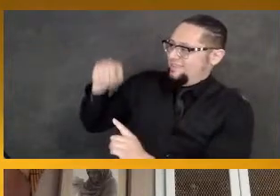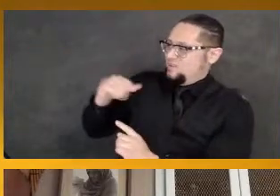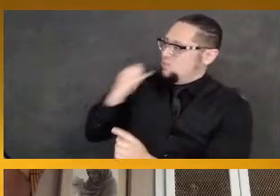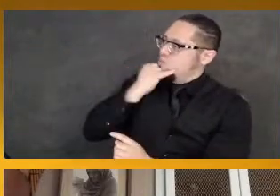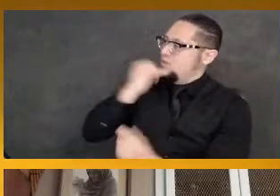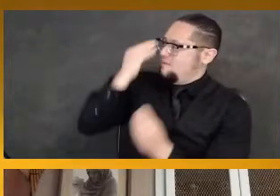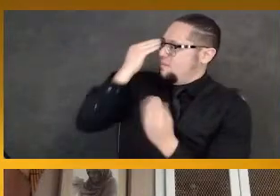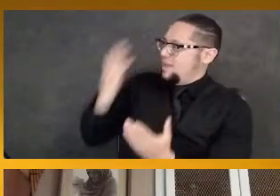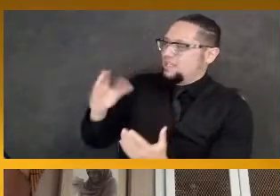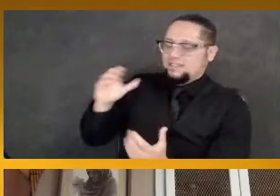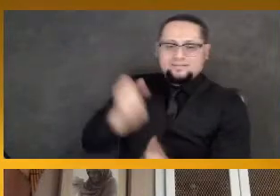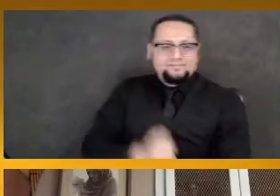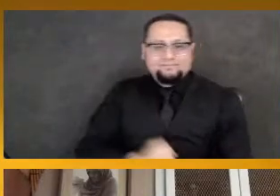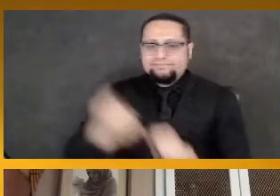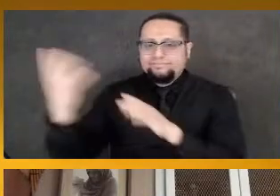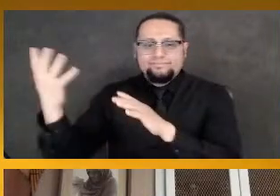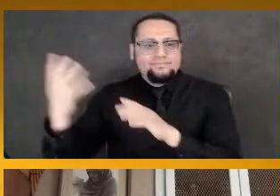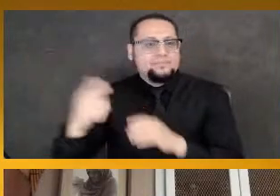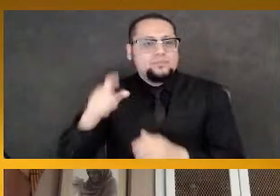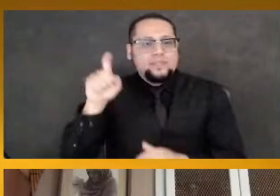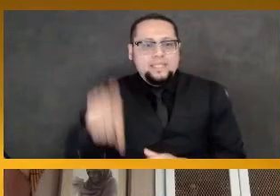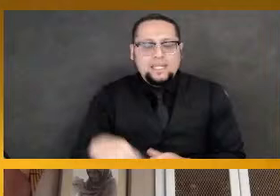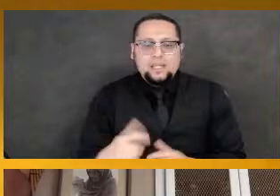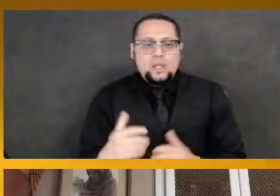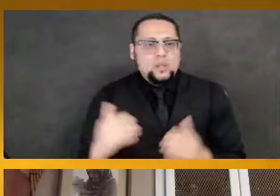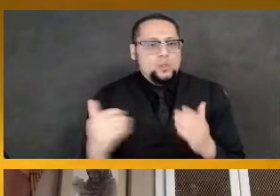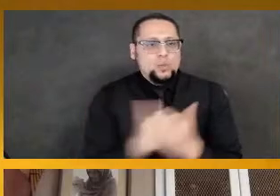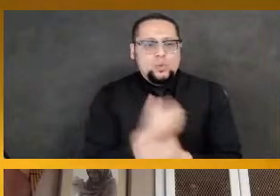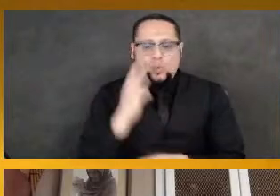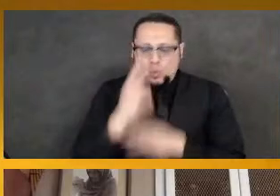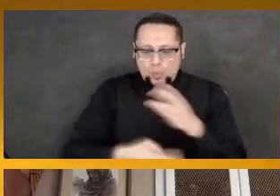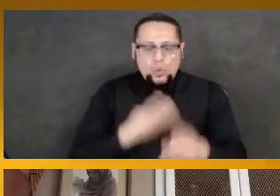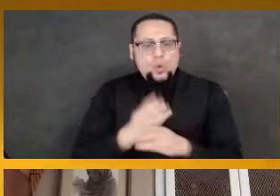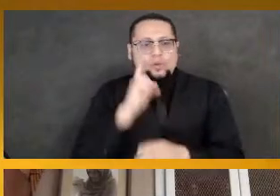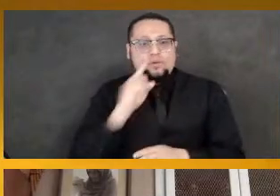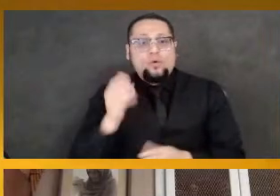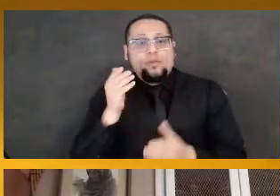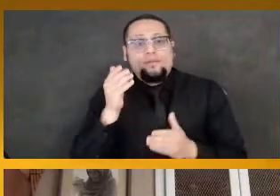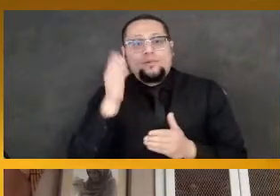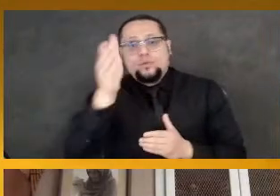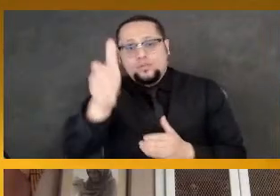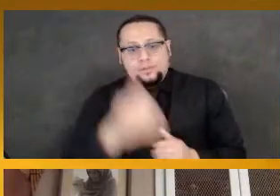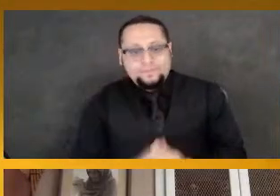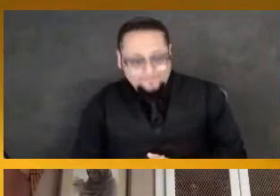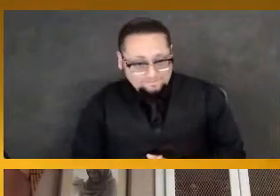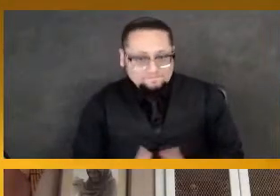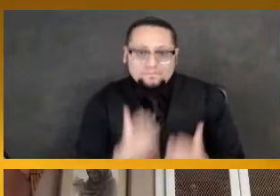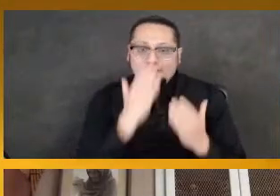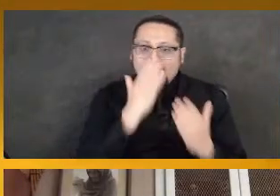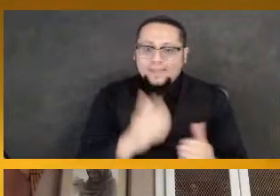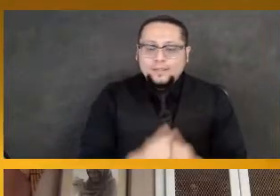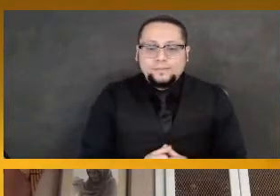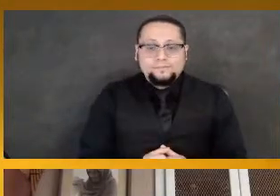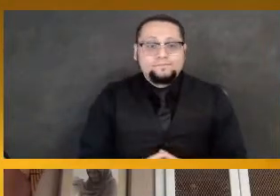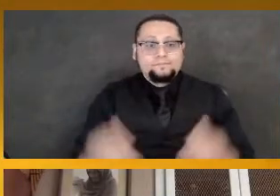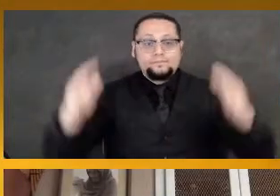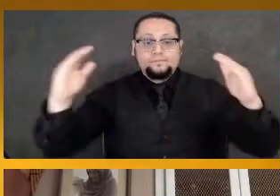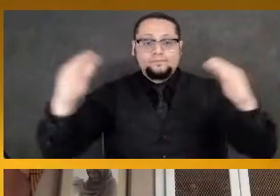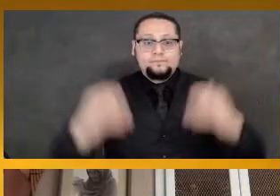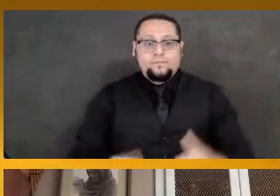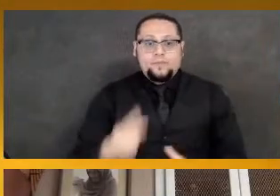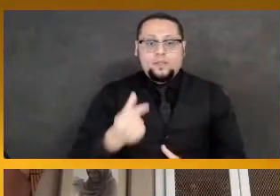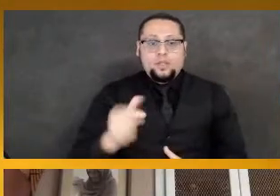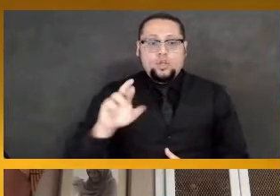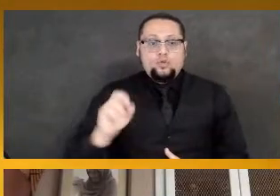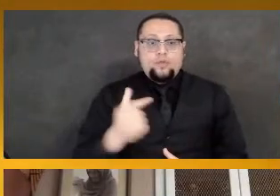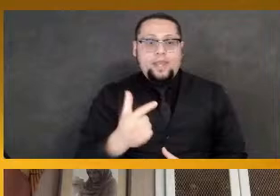and a new worldview for the future. Thank you. Thank you. I'm going to go ahead and pass it over to Greg and